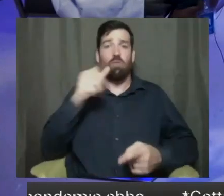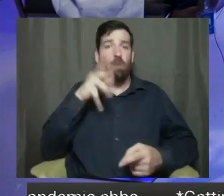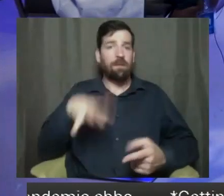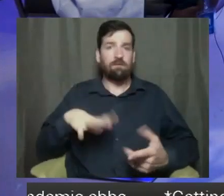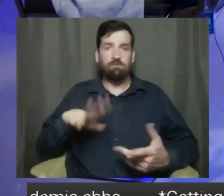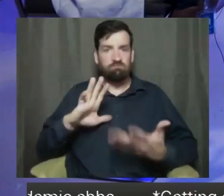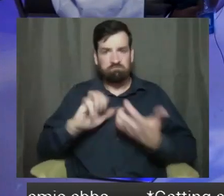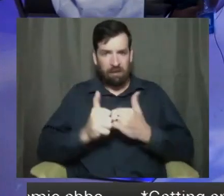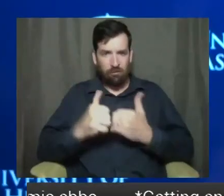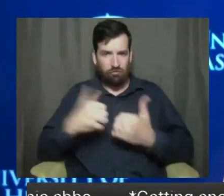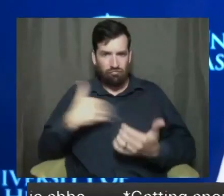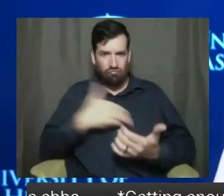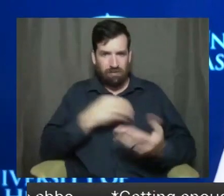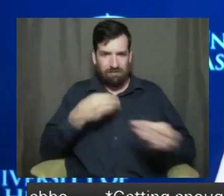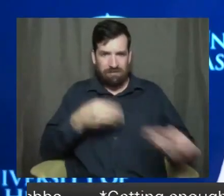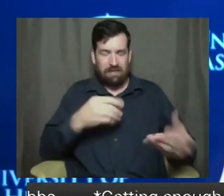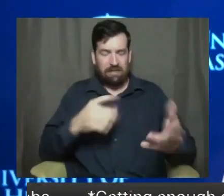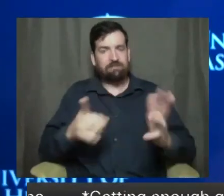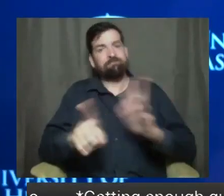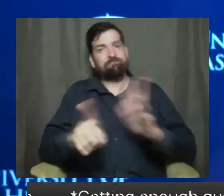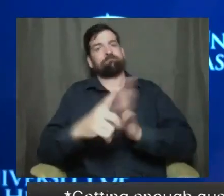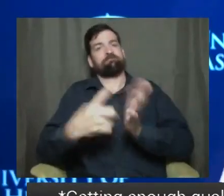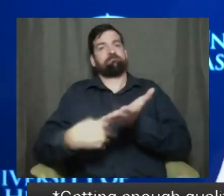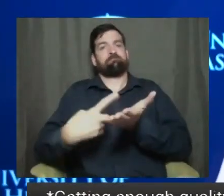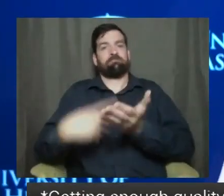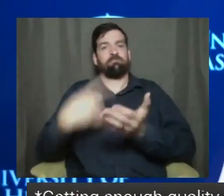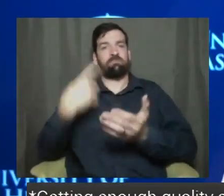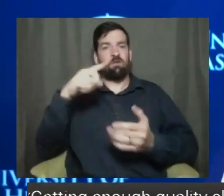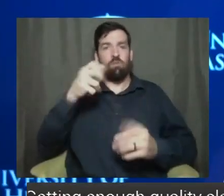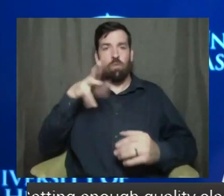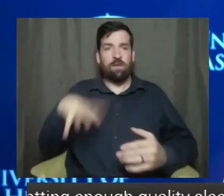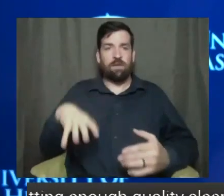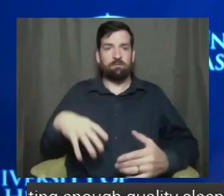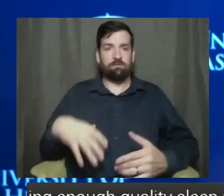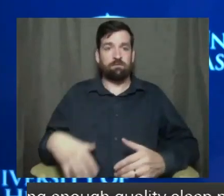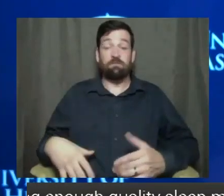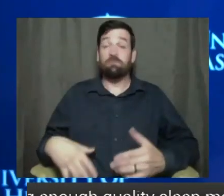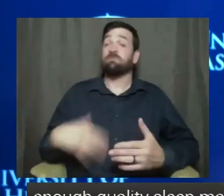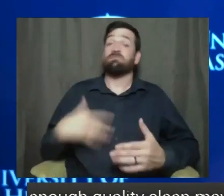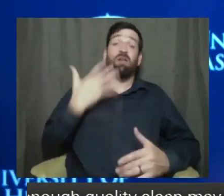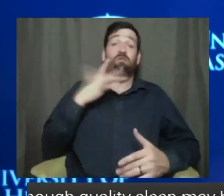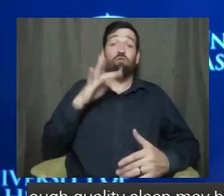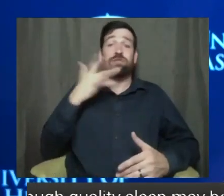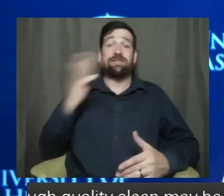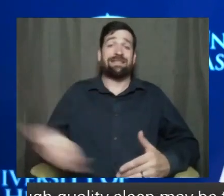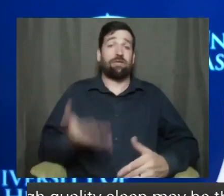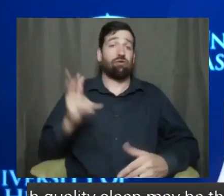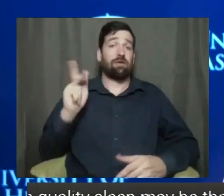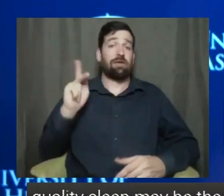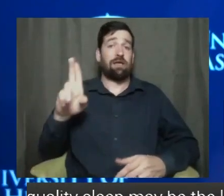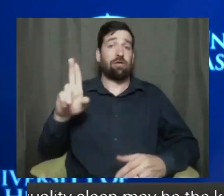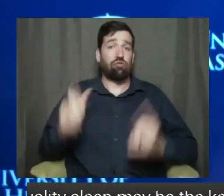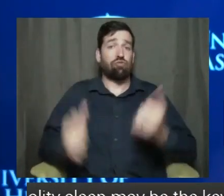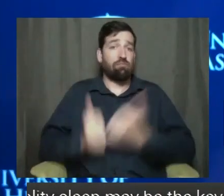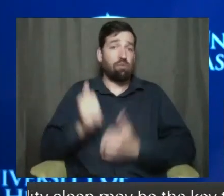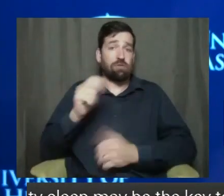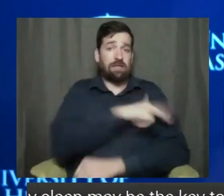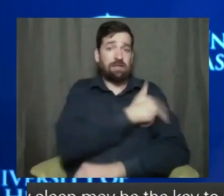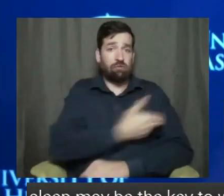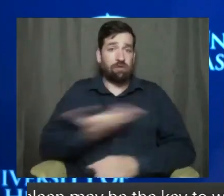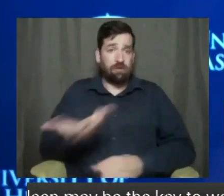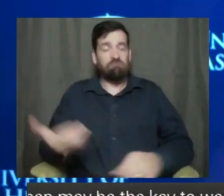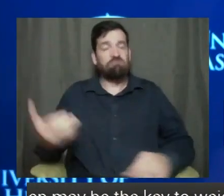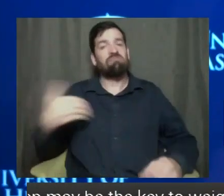up with your patients? Well, I think we're fortunate that at KU and most of the other hospitals in the region, we have lactation consultants